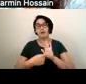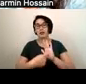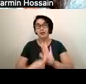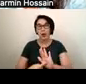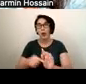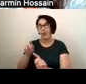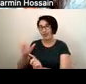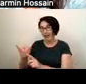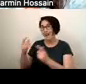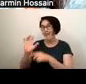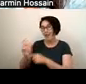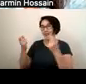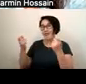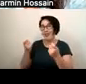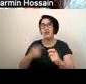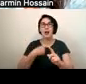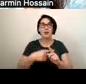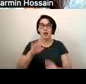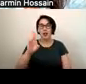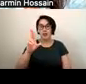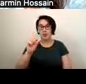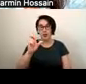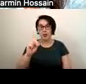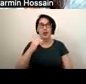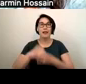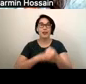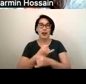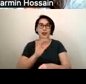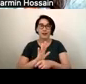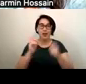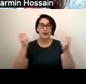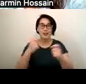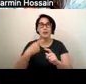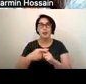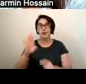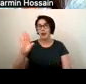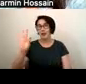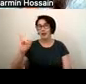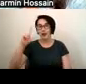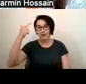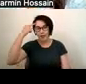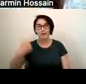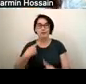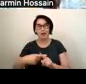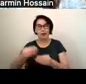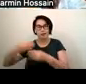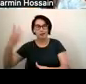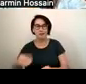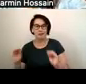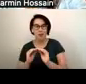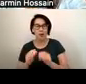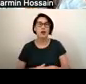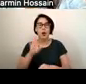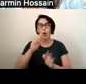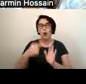International Film Festival, BFI London, and more. We'll be sharing a few short clips from